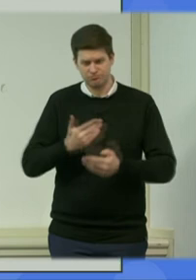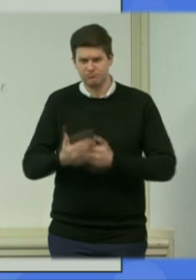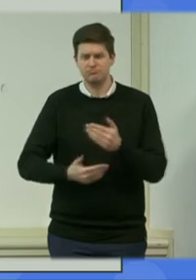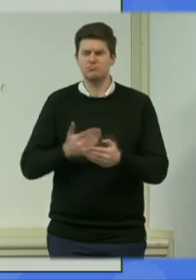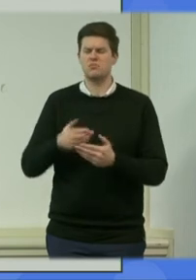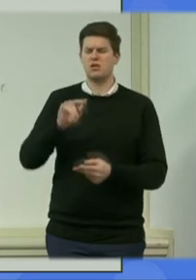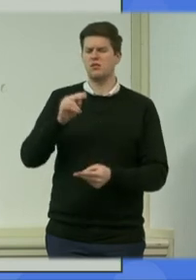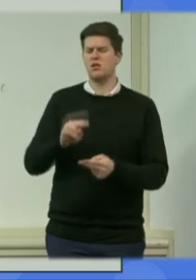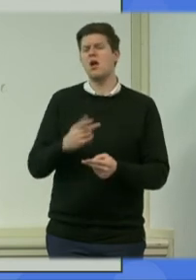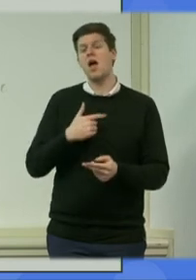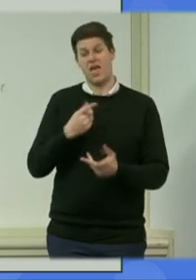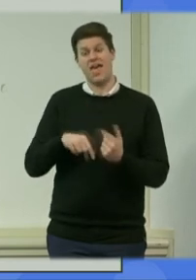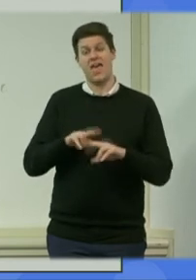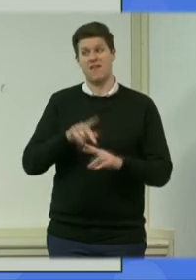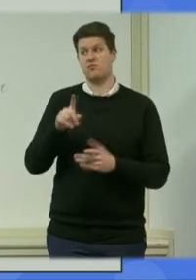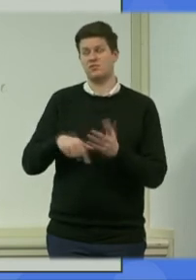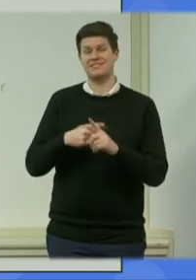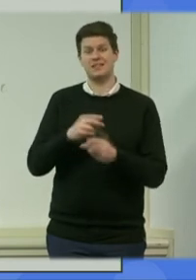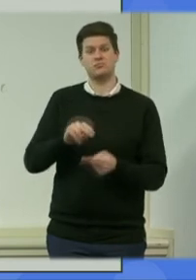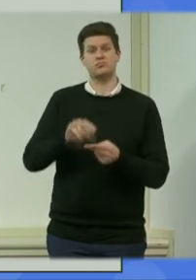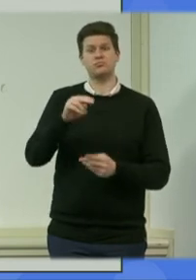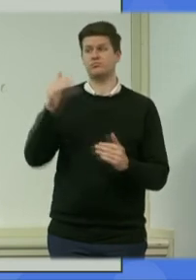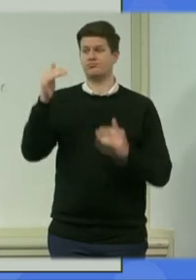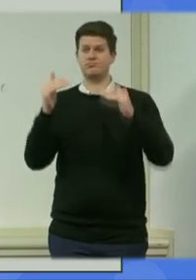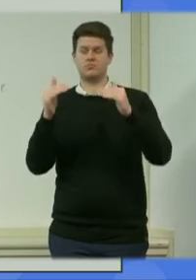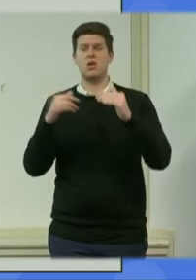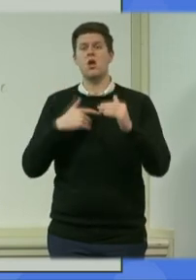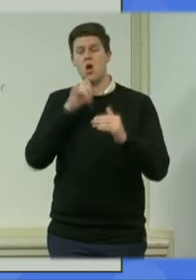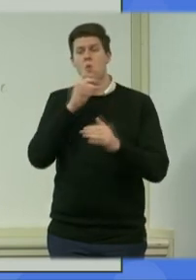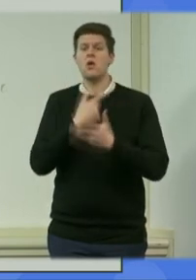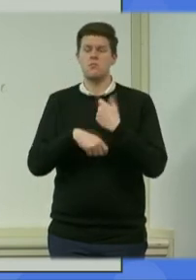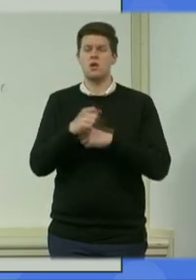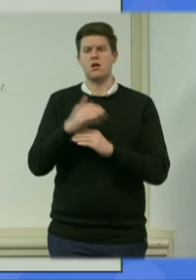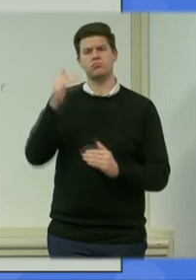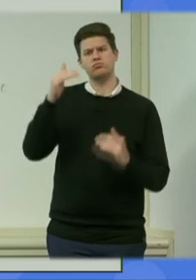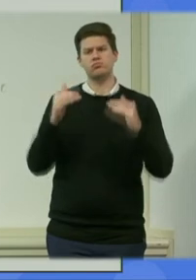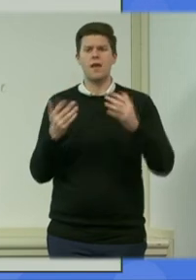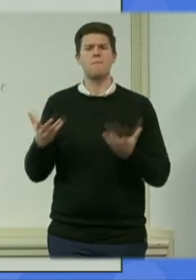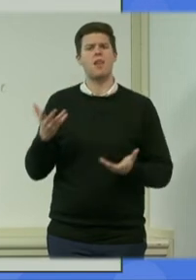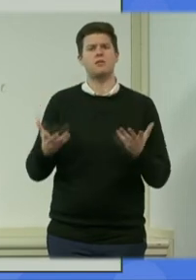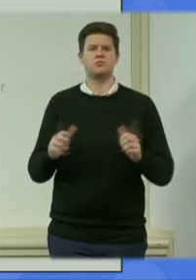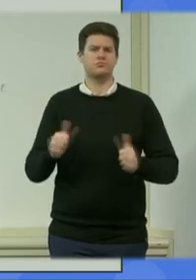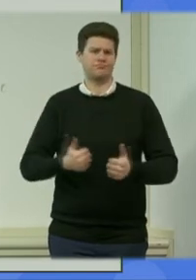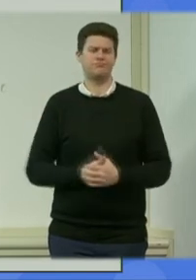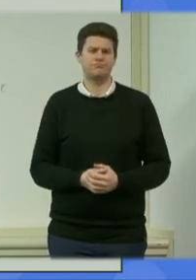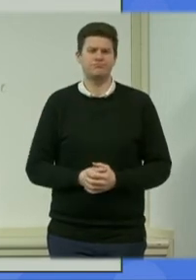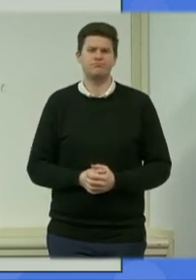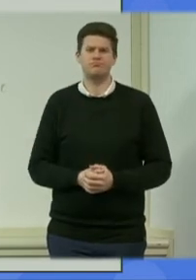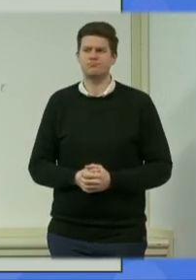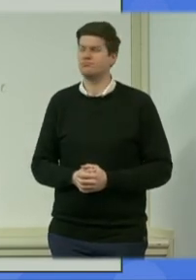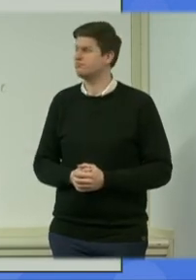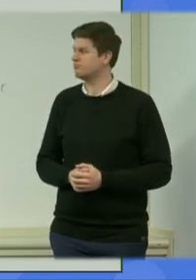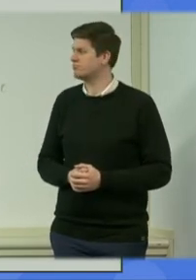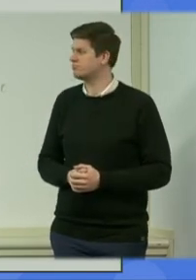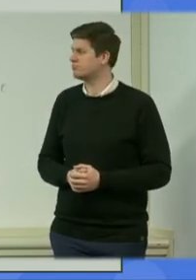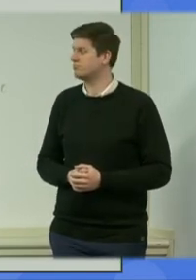£13 billion a year. So you can see how this is beginning to get us towards that £100 billion. And in terms of the idea of